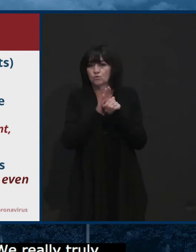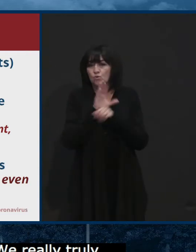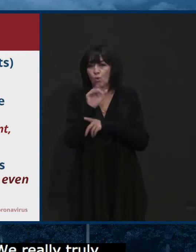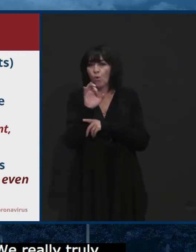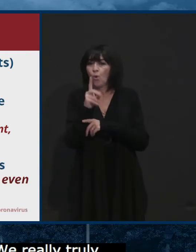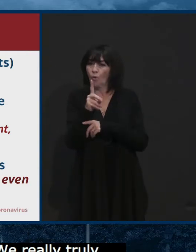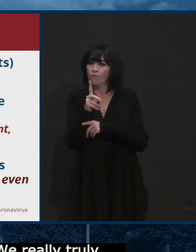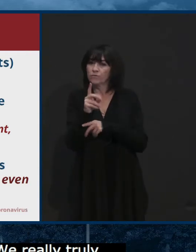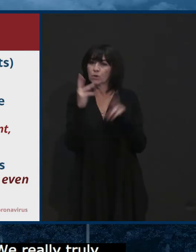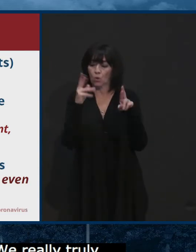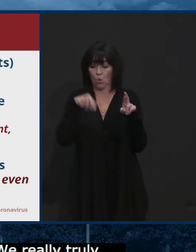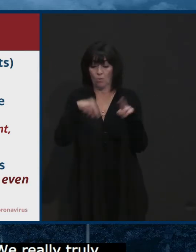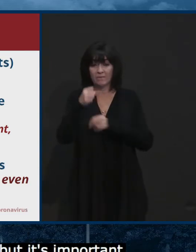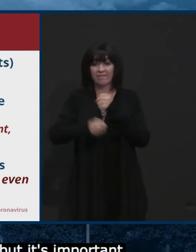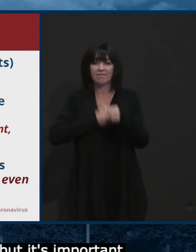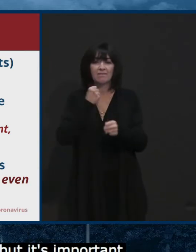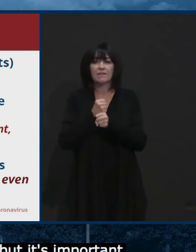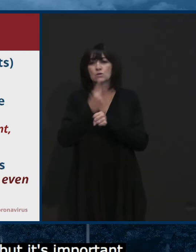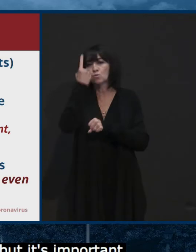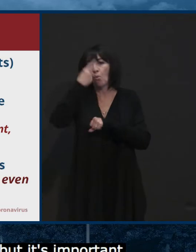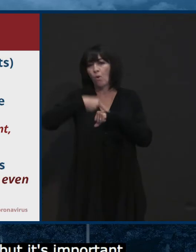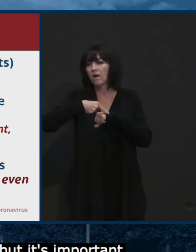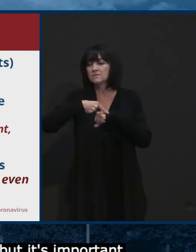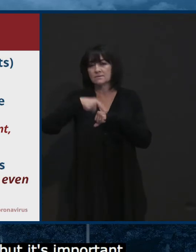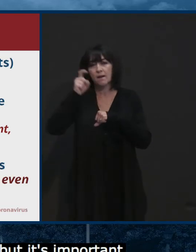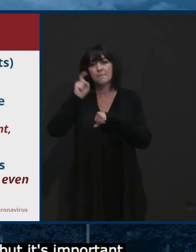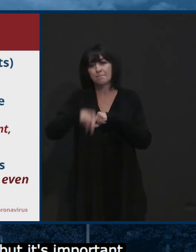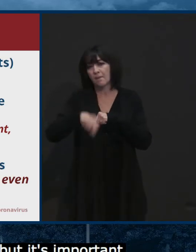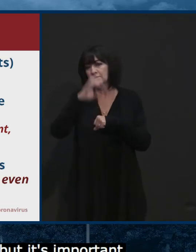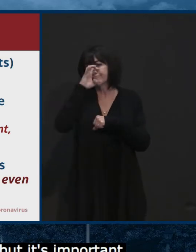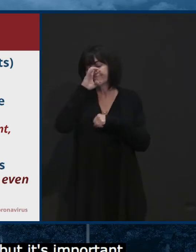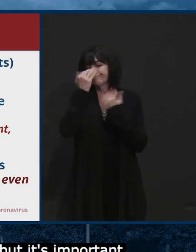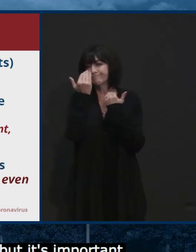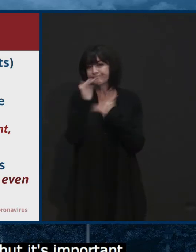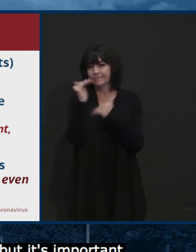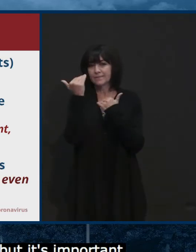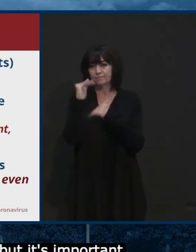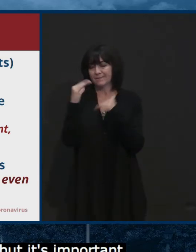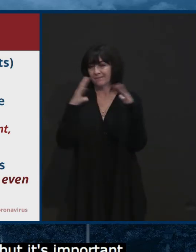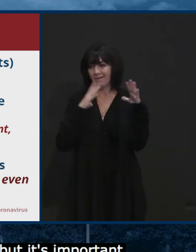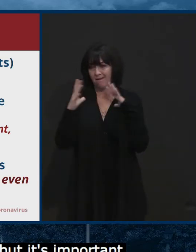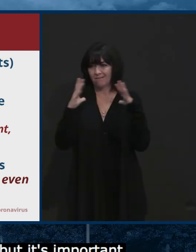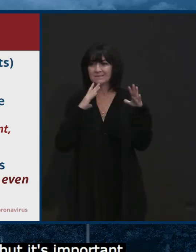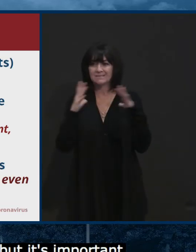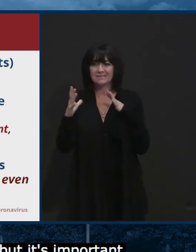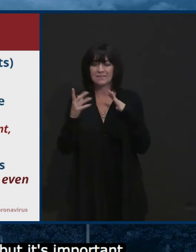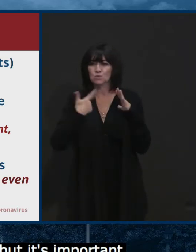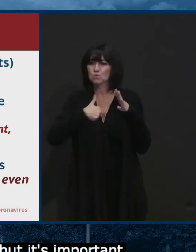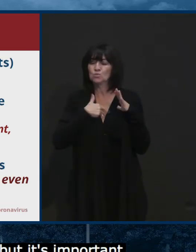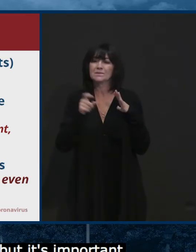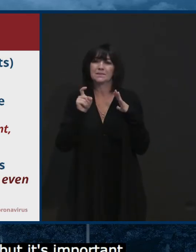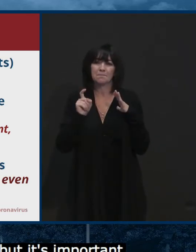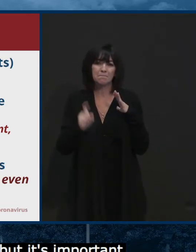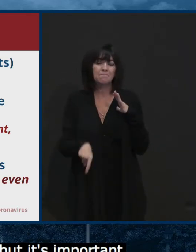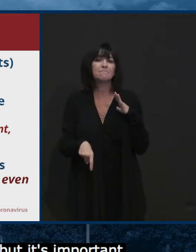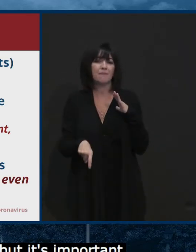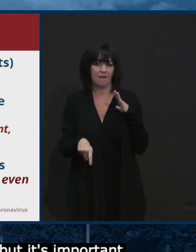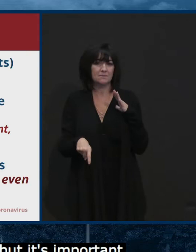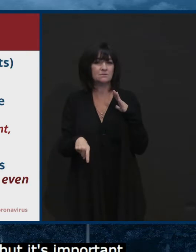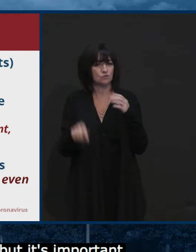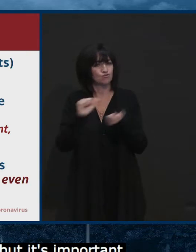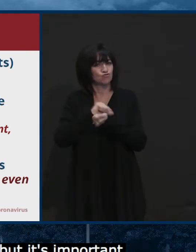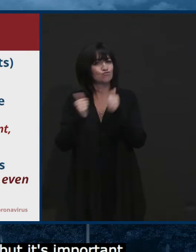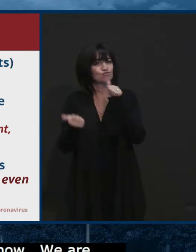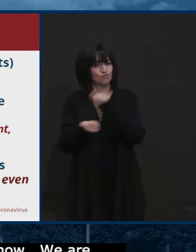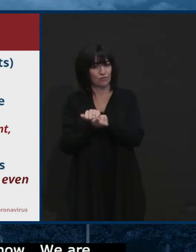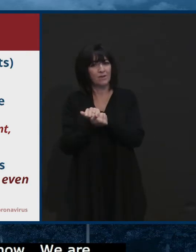important that we do everything we can to turn this around right now. We are looking at the